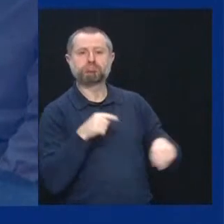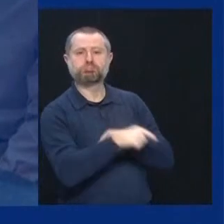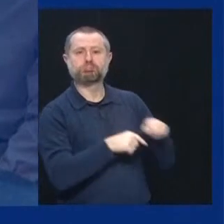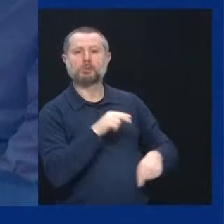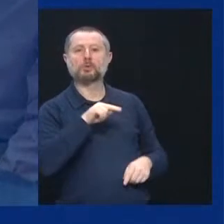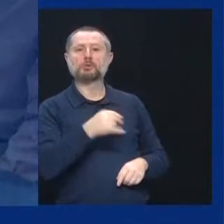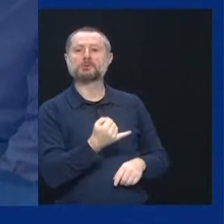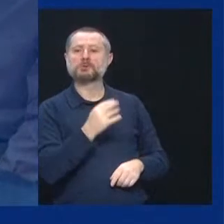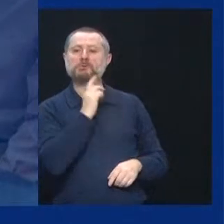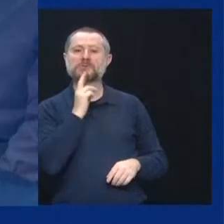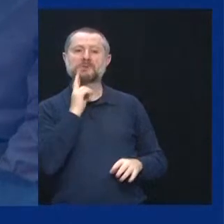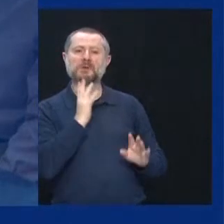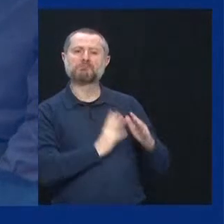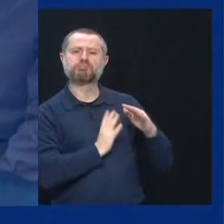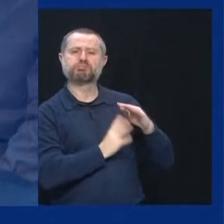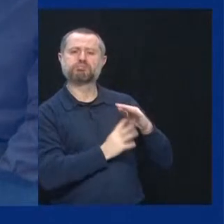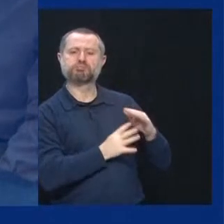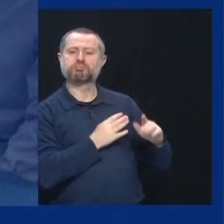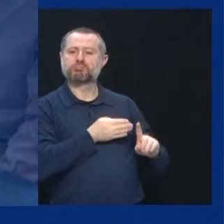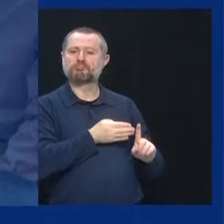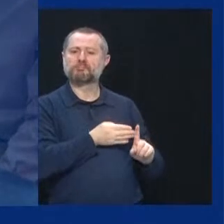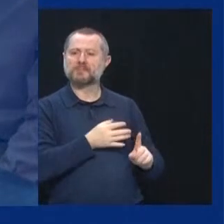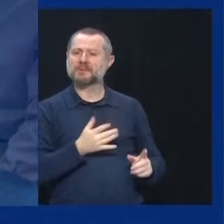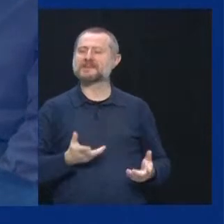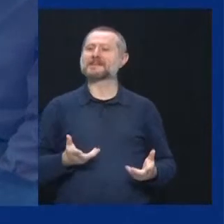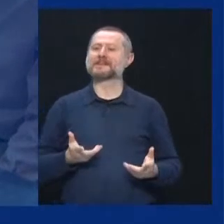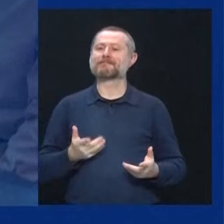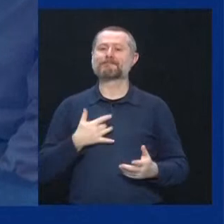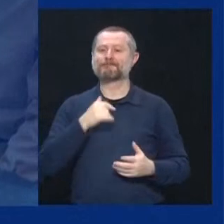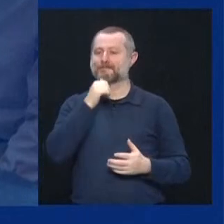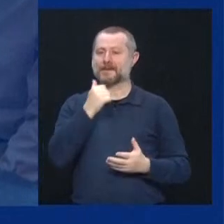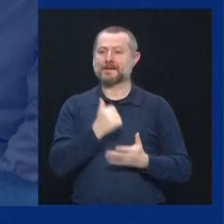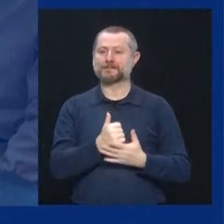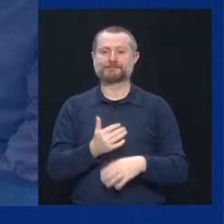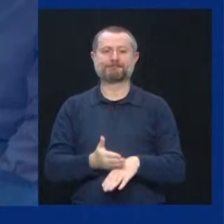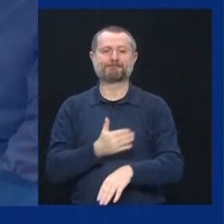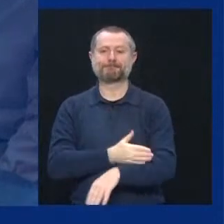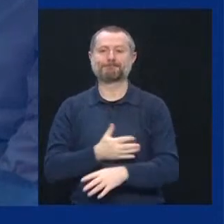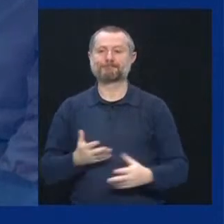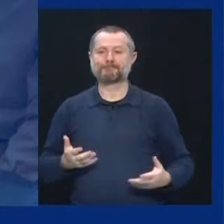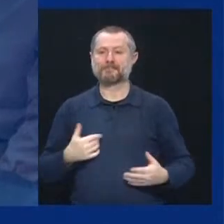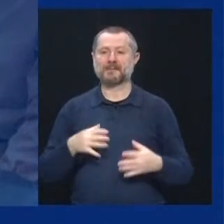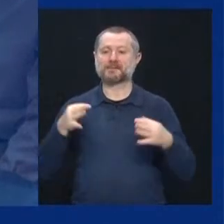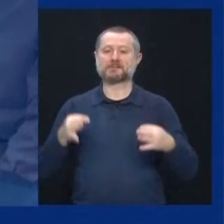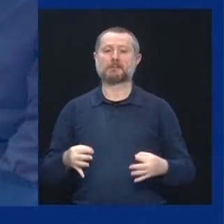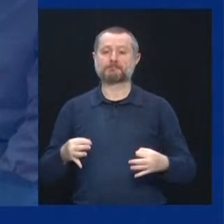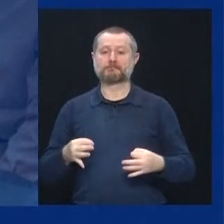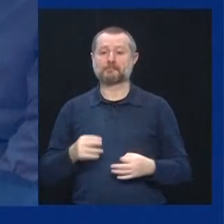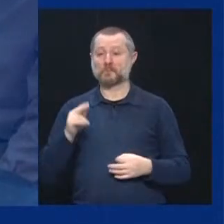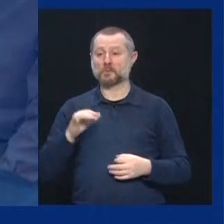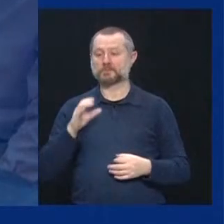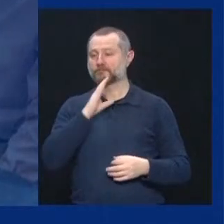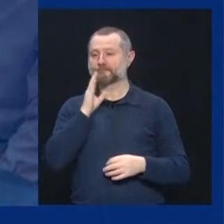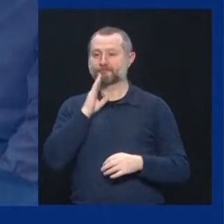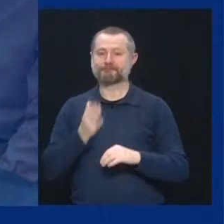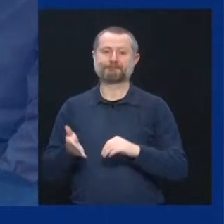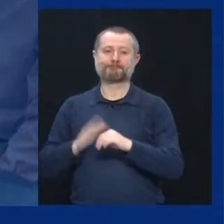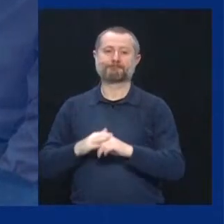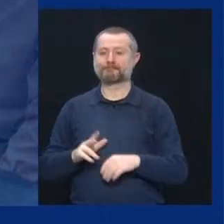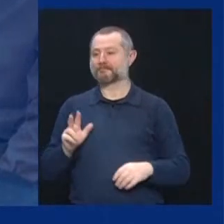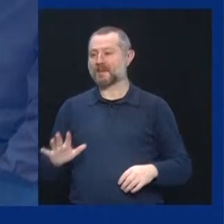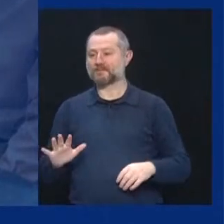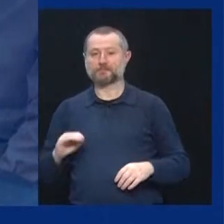restaurants. So it's not really accomplishing a purpose. So New York City restaurants will go to